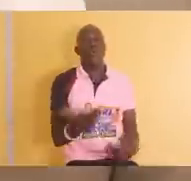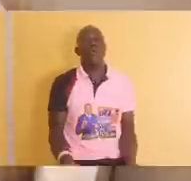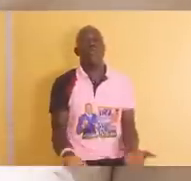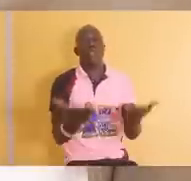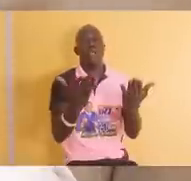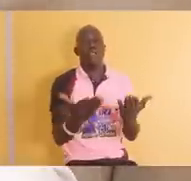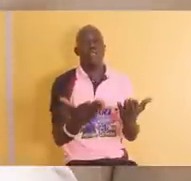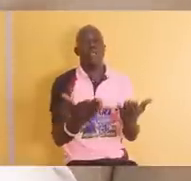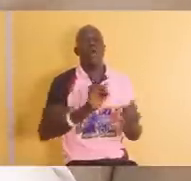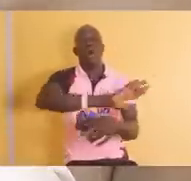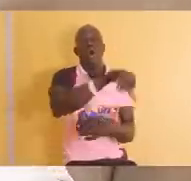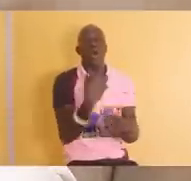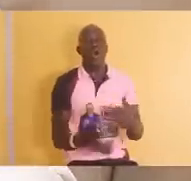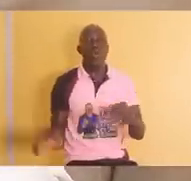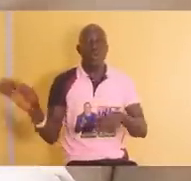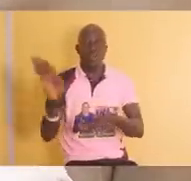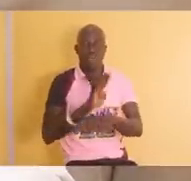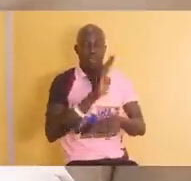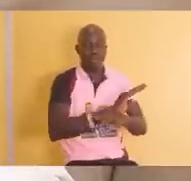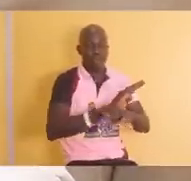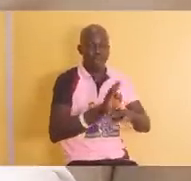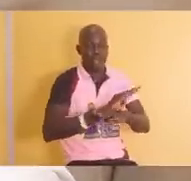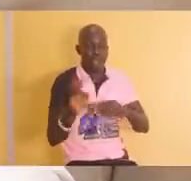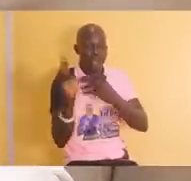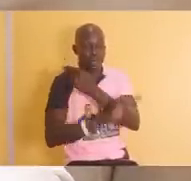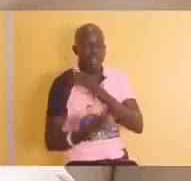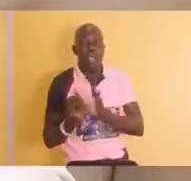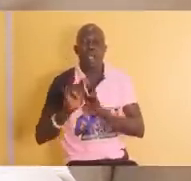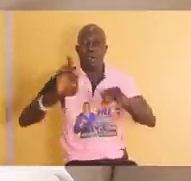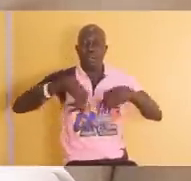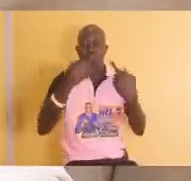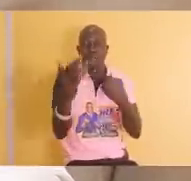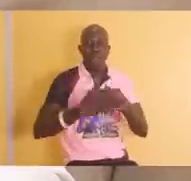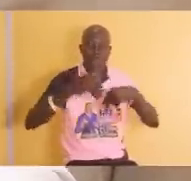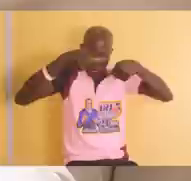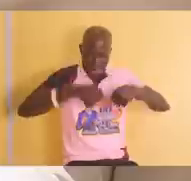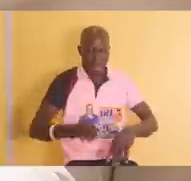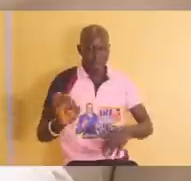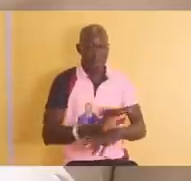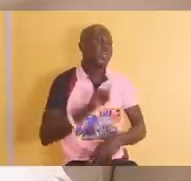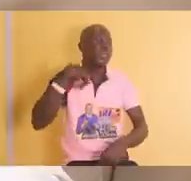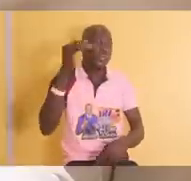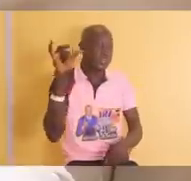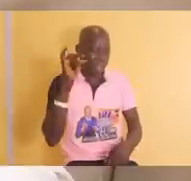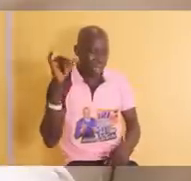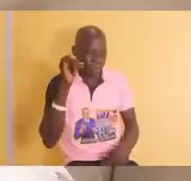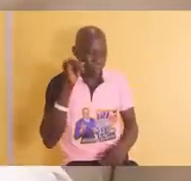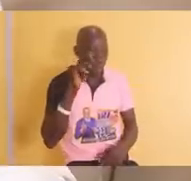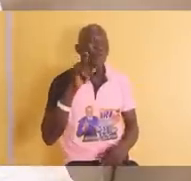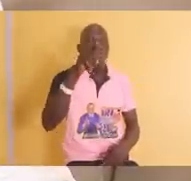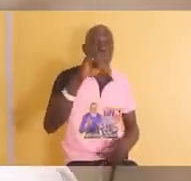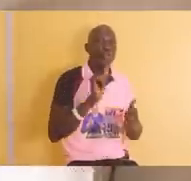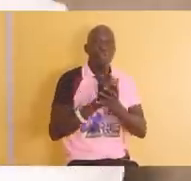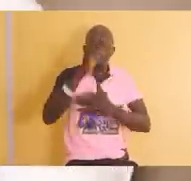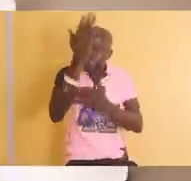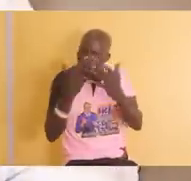dide. Amen. Gbogbo eyin ni so. All the business cycles. Ada wo re pada. We restore your business. Mo sola na. I said yesterday. Iwo kan lo tu